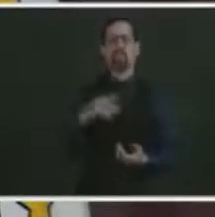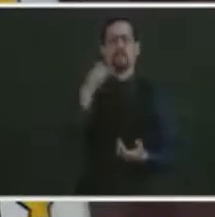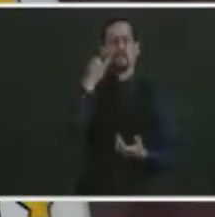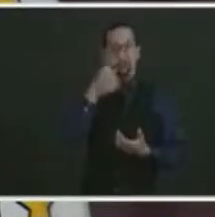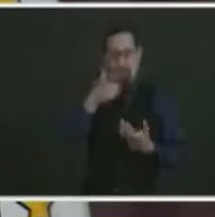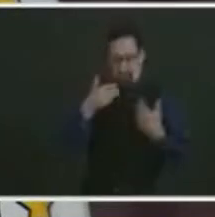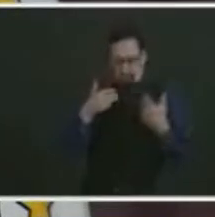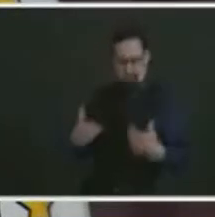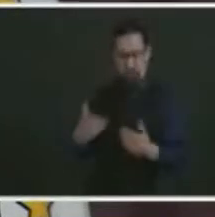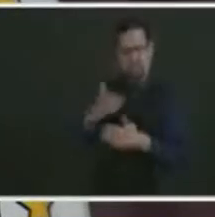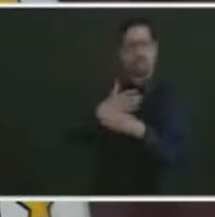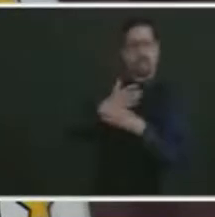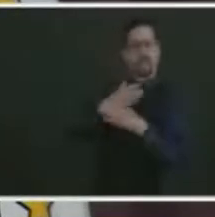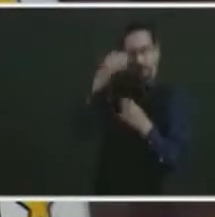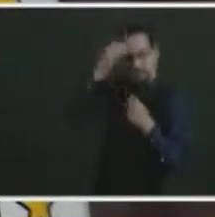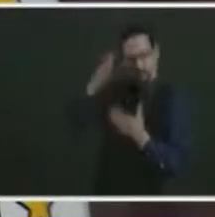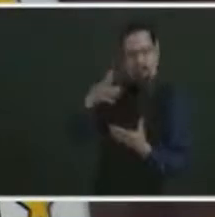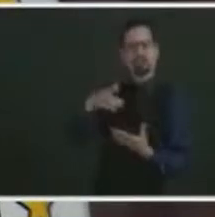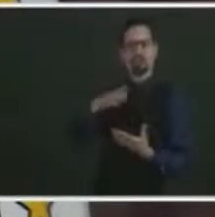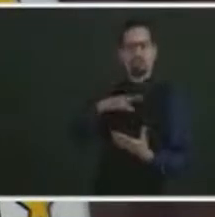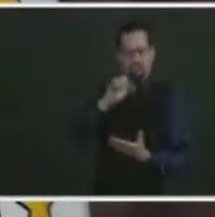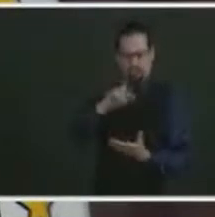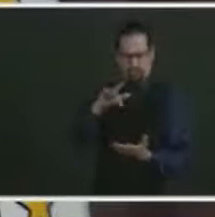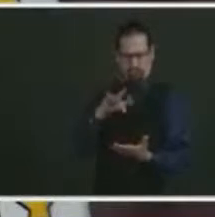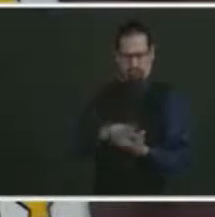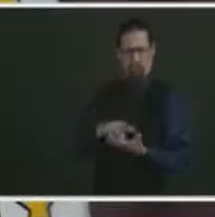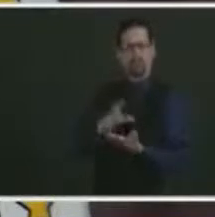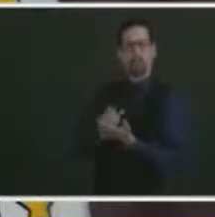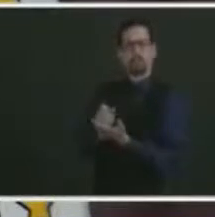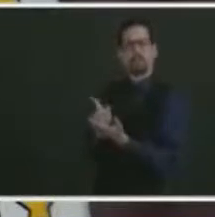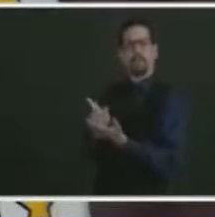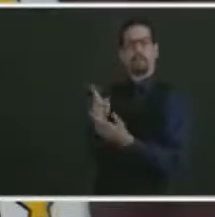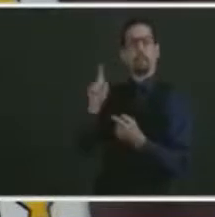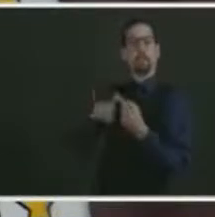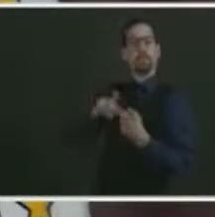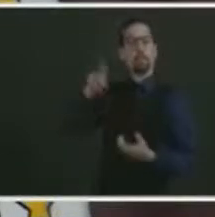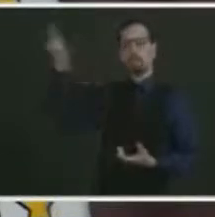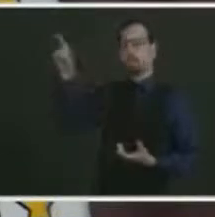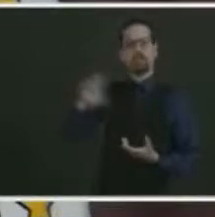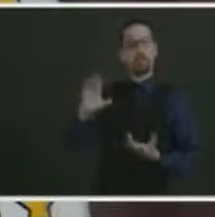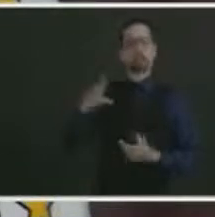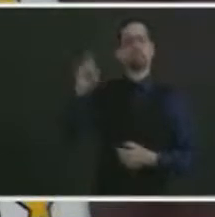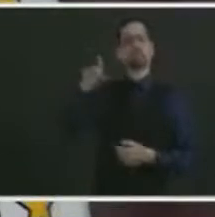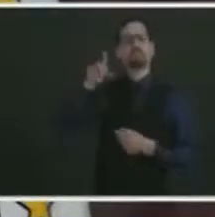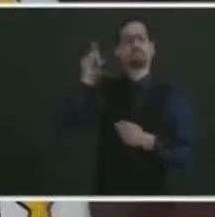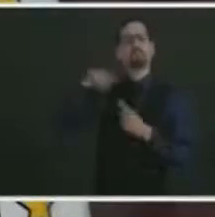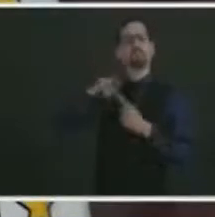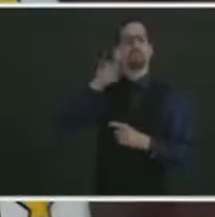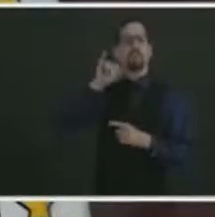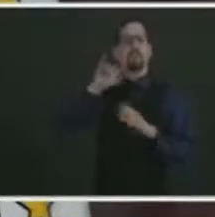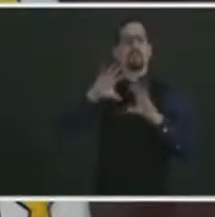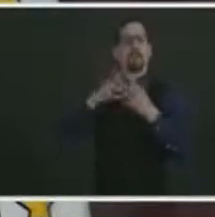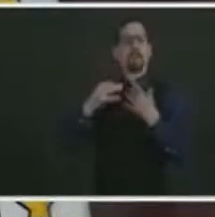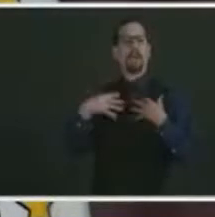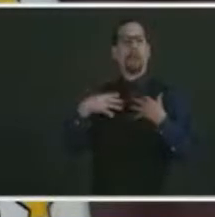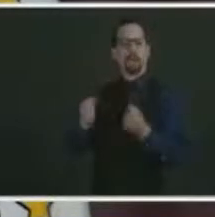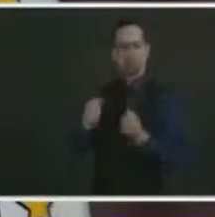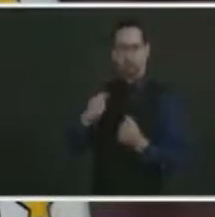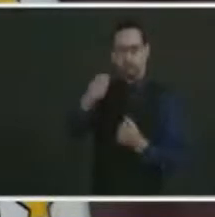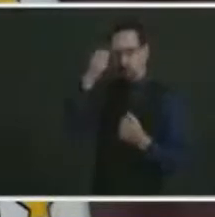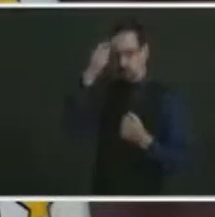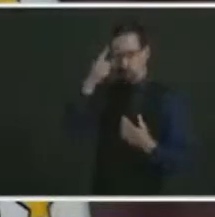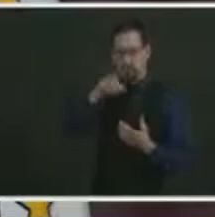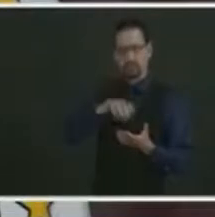that list to your name to the Department of Health. At that point in time, someone from the Department of Health